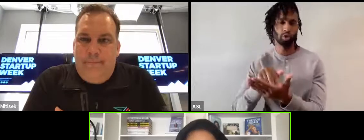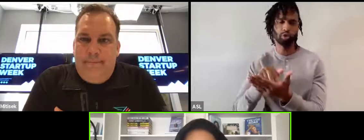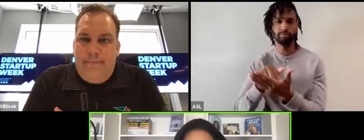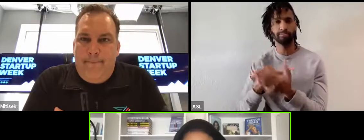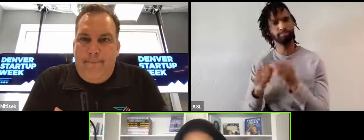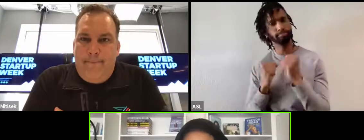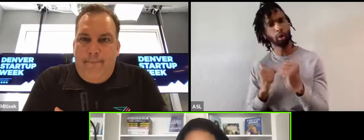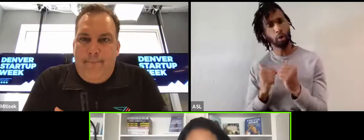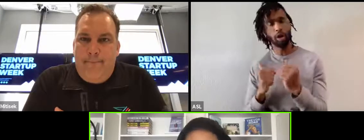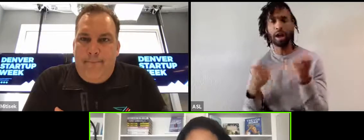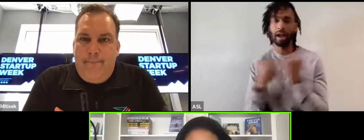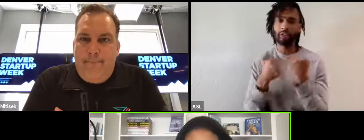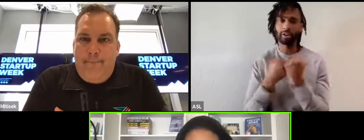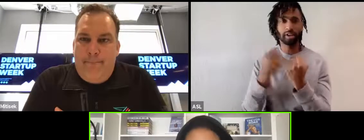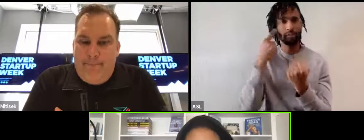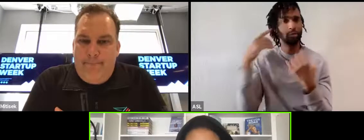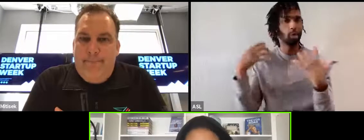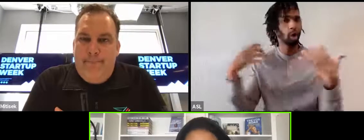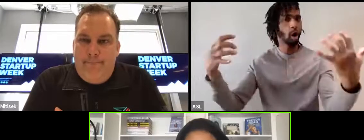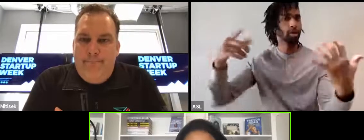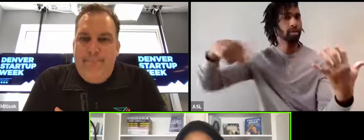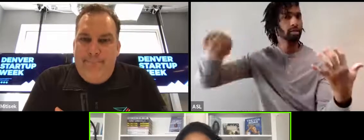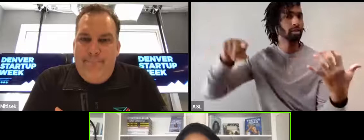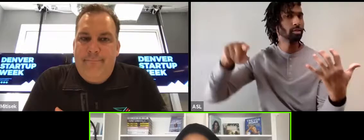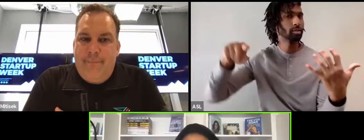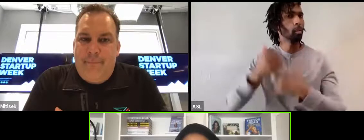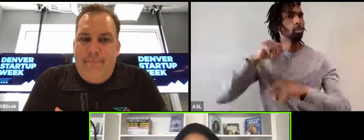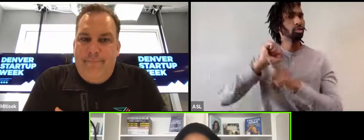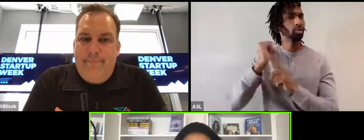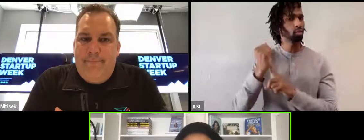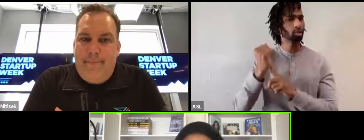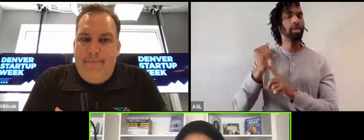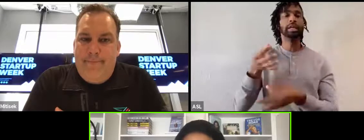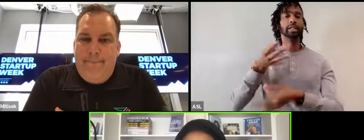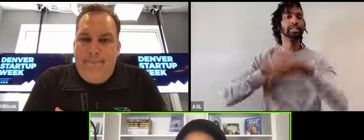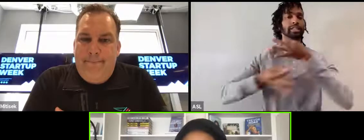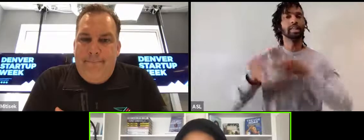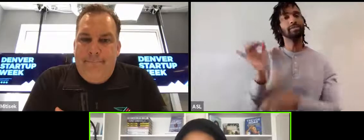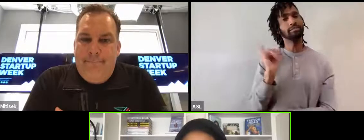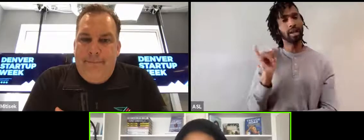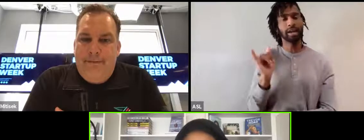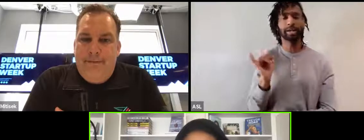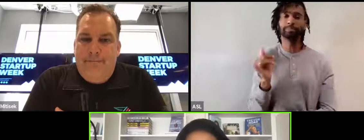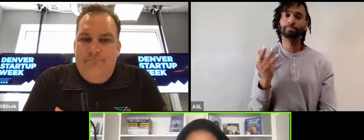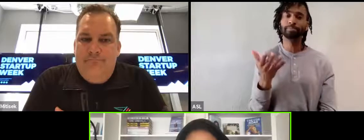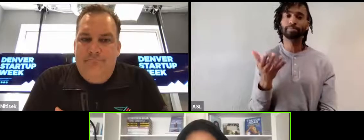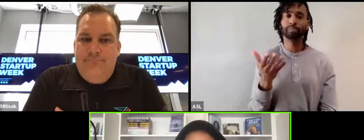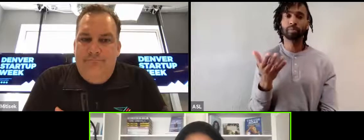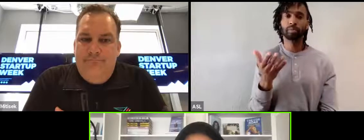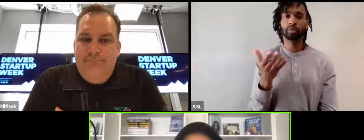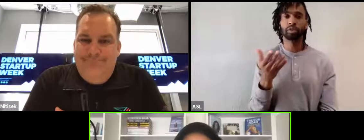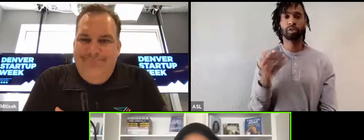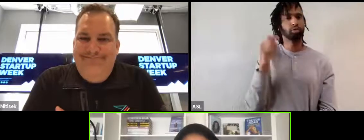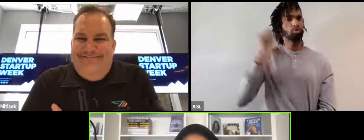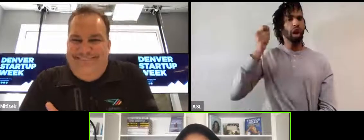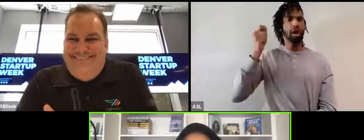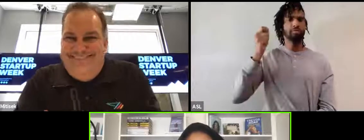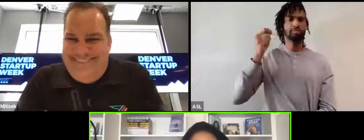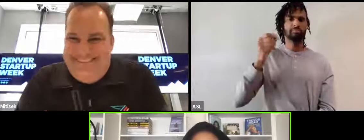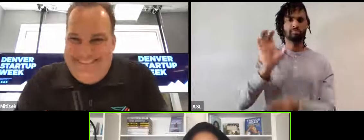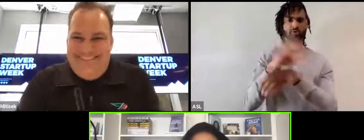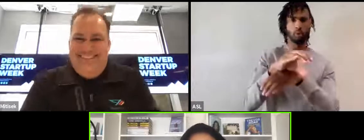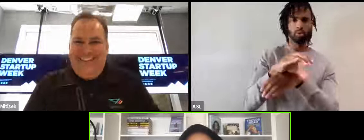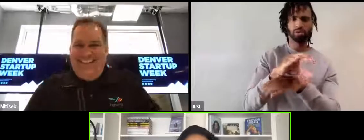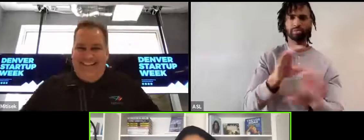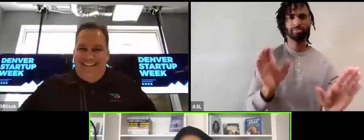know, advocating for the audience in most cases, instead of it being like cracking the whip, you know, it was more